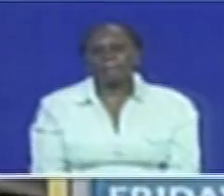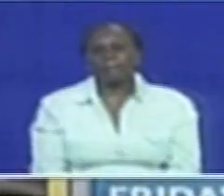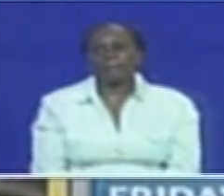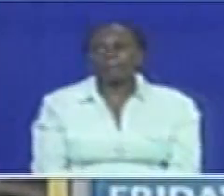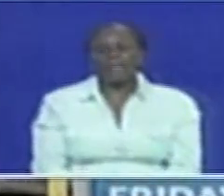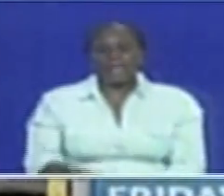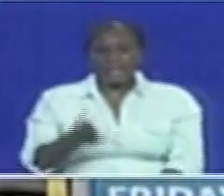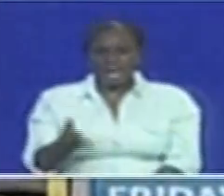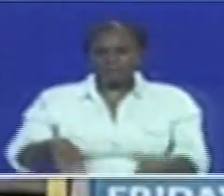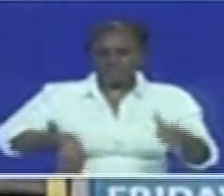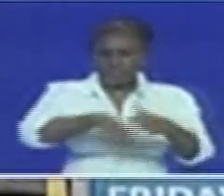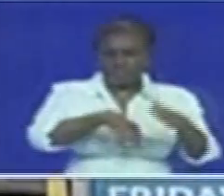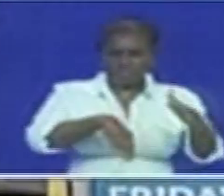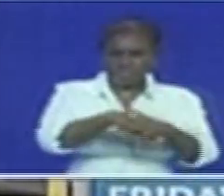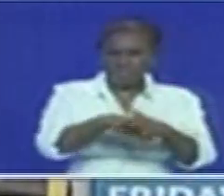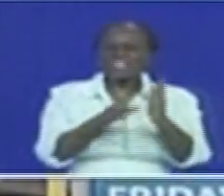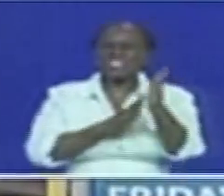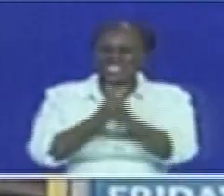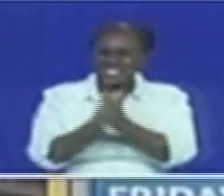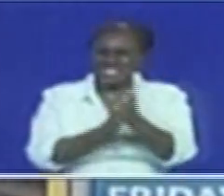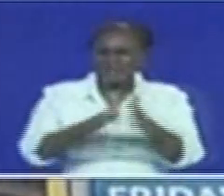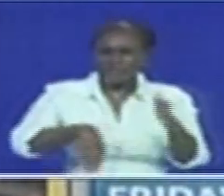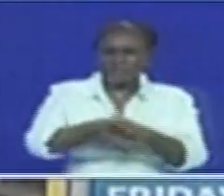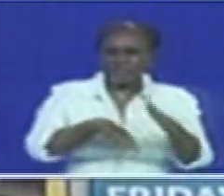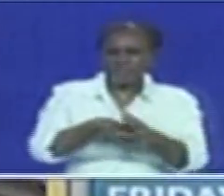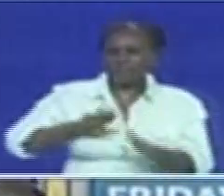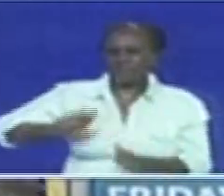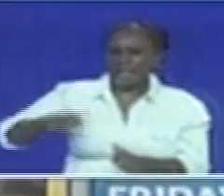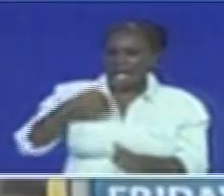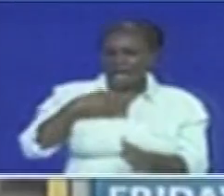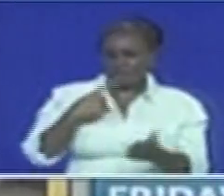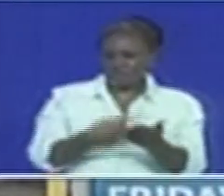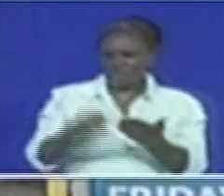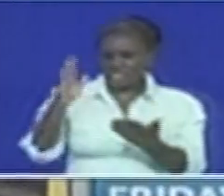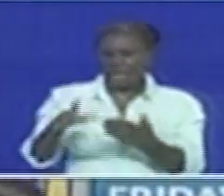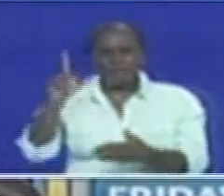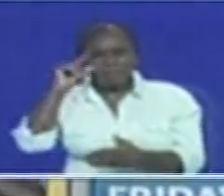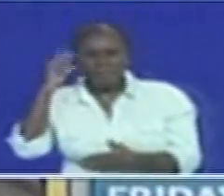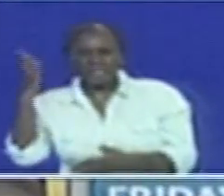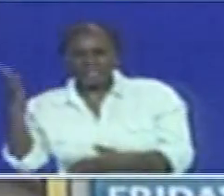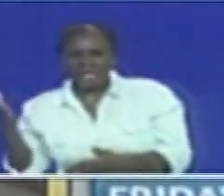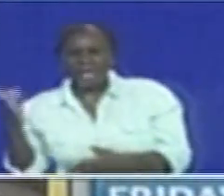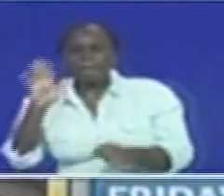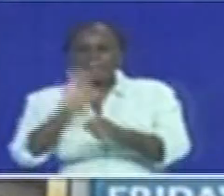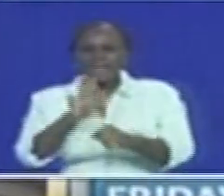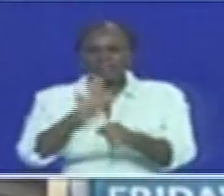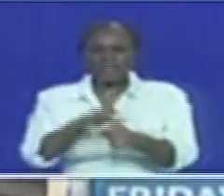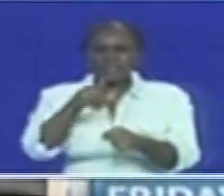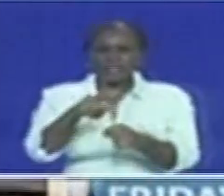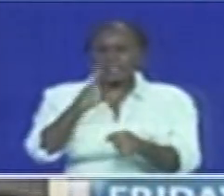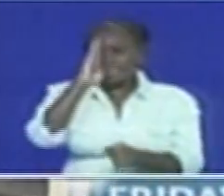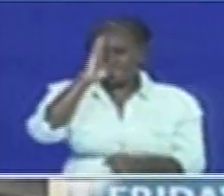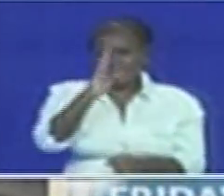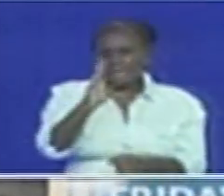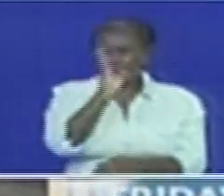Tomato soak now. Mouth-watering Kenya Premier League matches are on the menu this weekend, and Mombasa will host two matches. A lot more reason to be out of town on Sunday